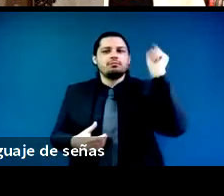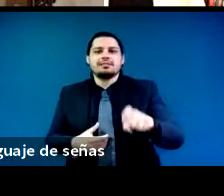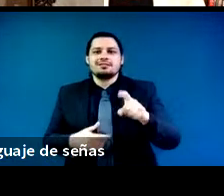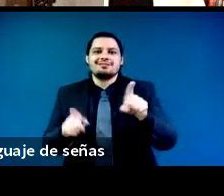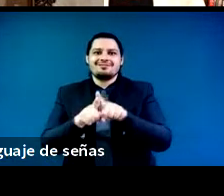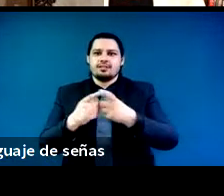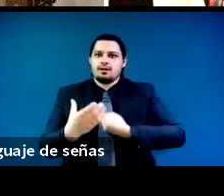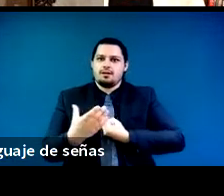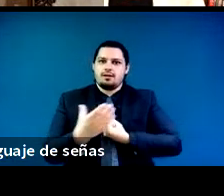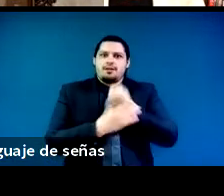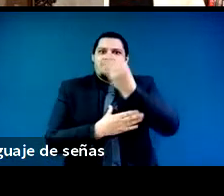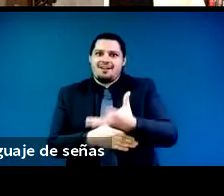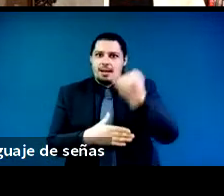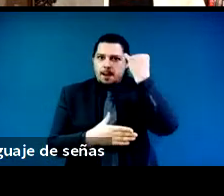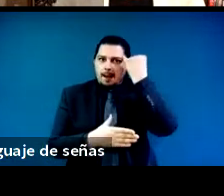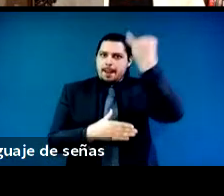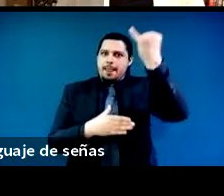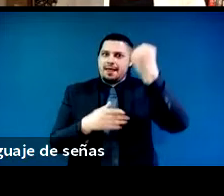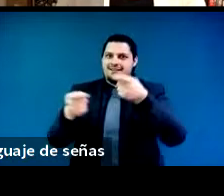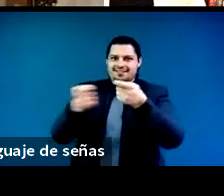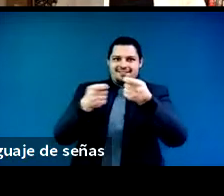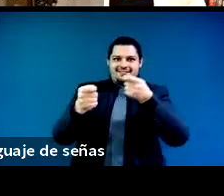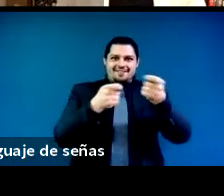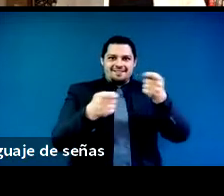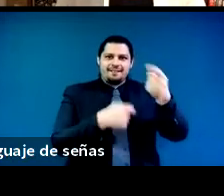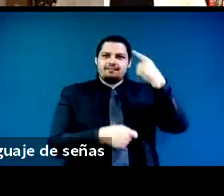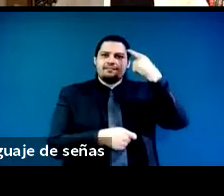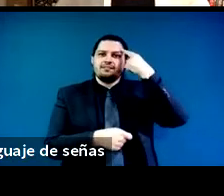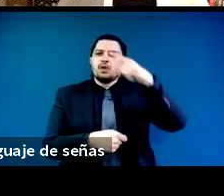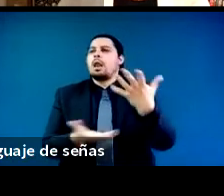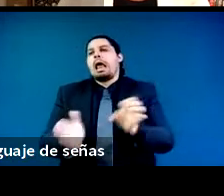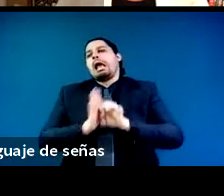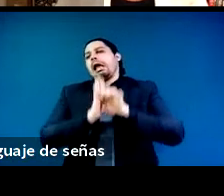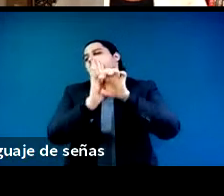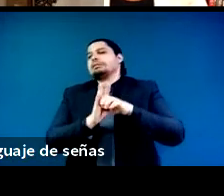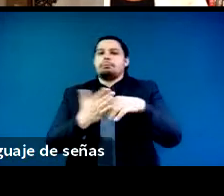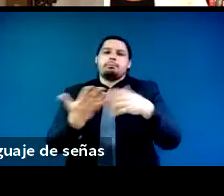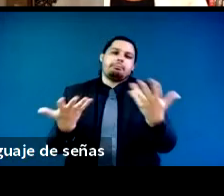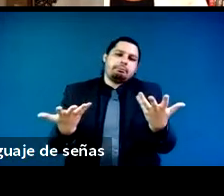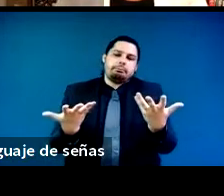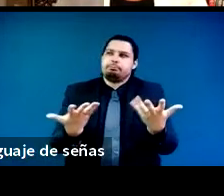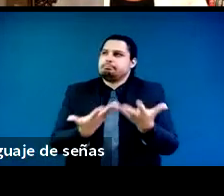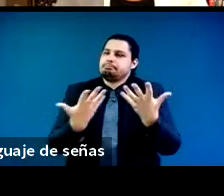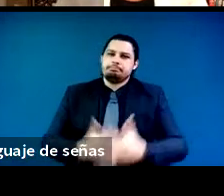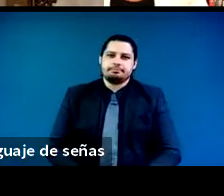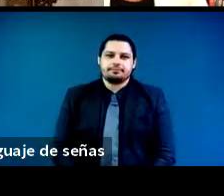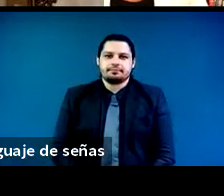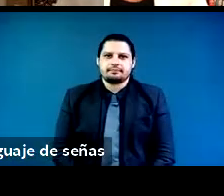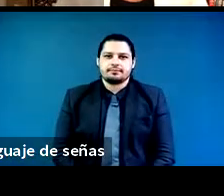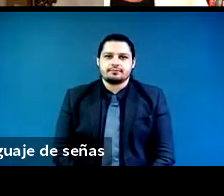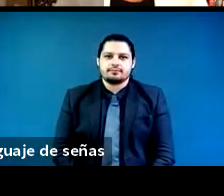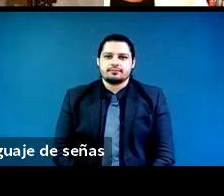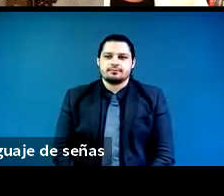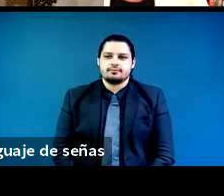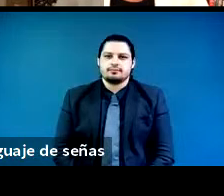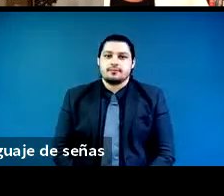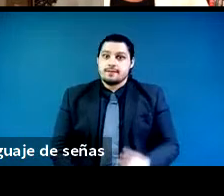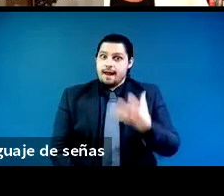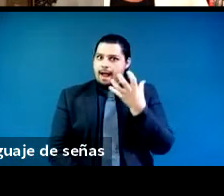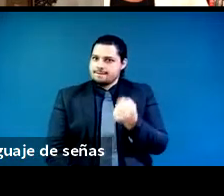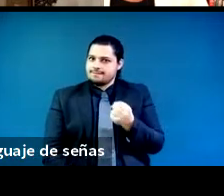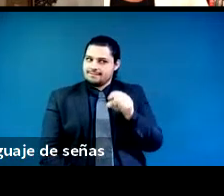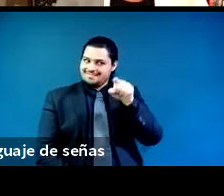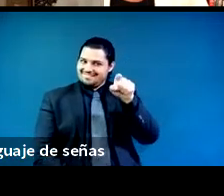on Minority Rights just now is, putting together a very important document on sexism and sexist